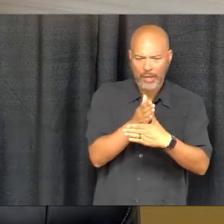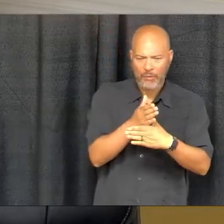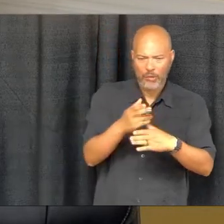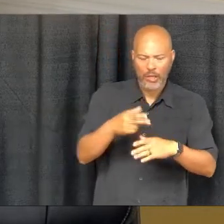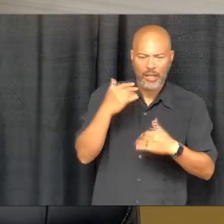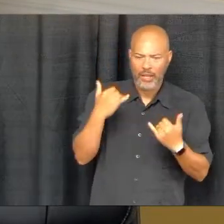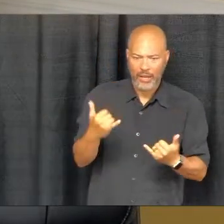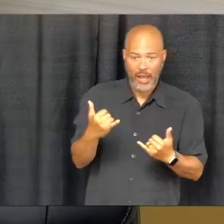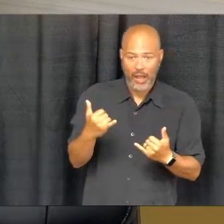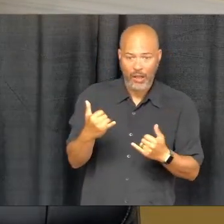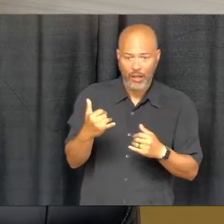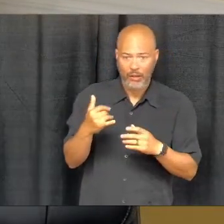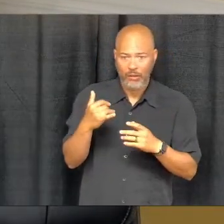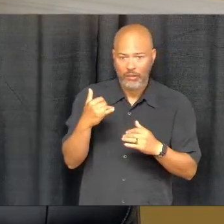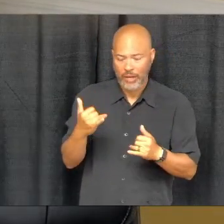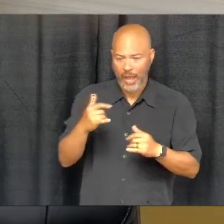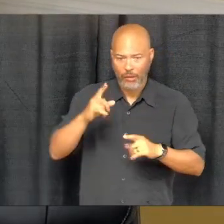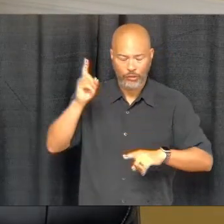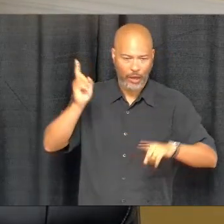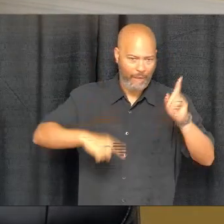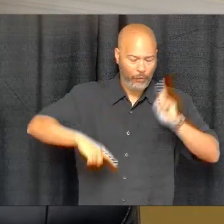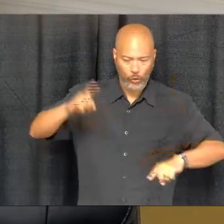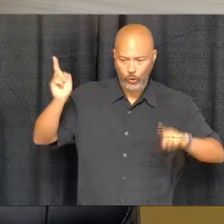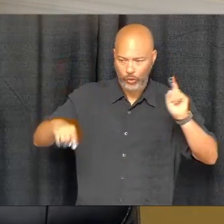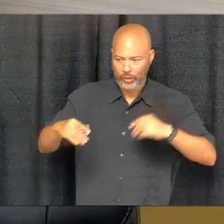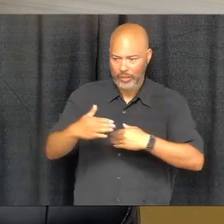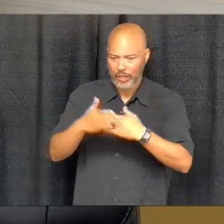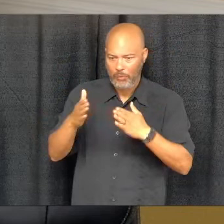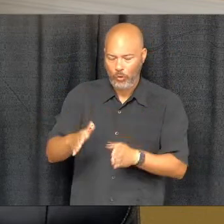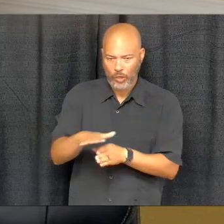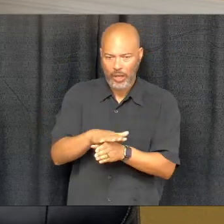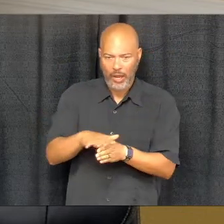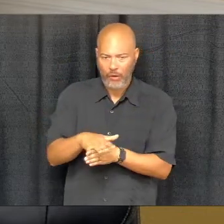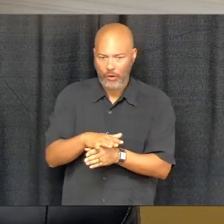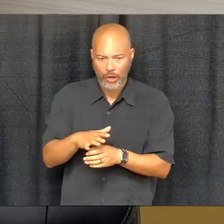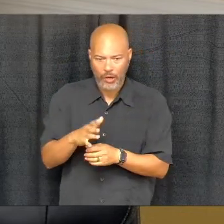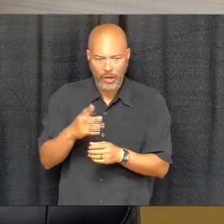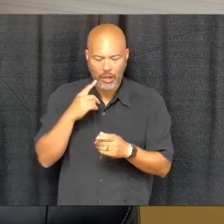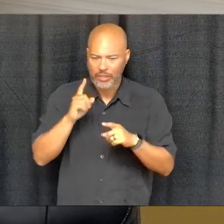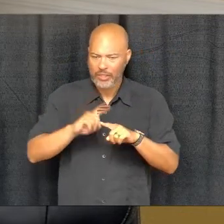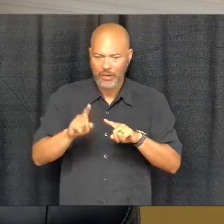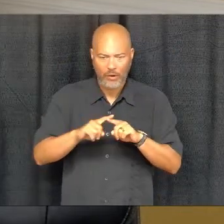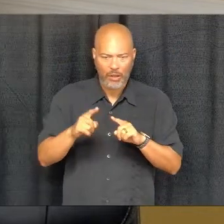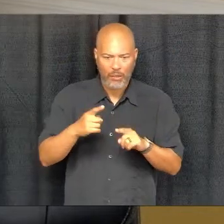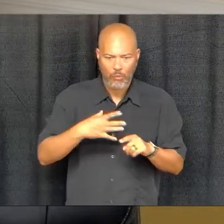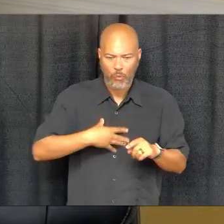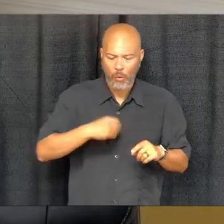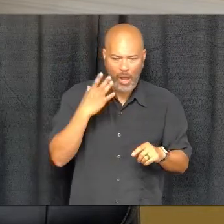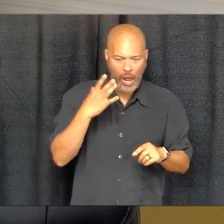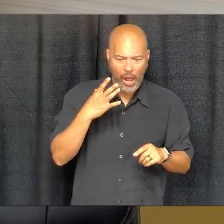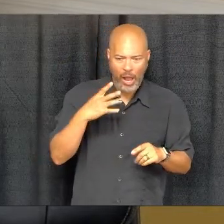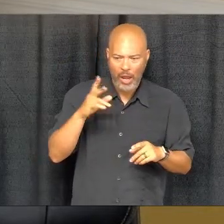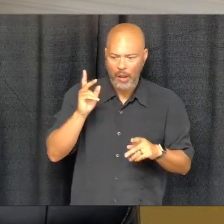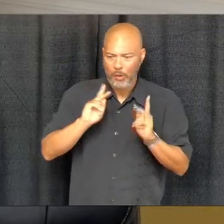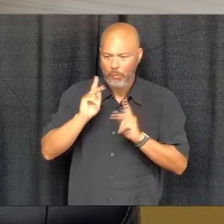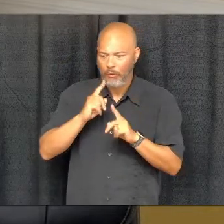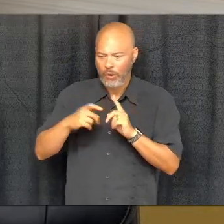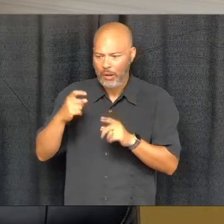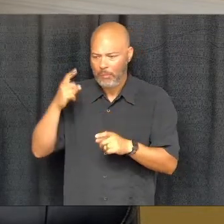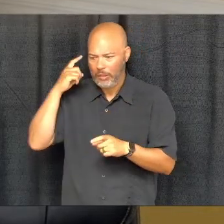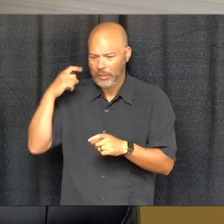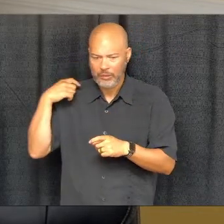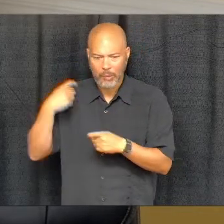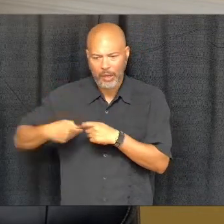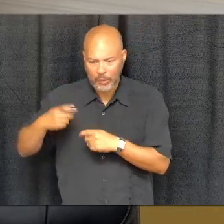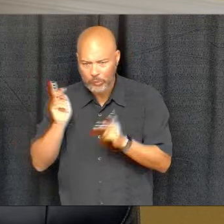it is now a diverse neighborhood, consists of all races, Mexicans, whites, we have it.